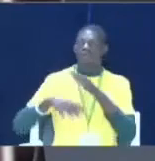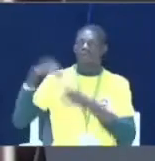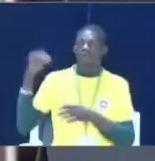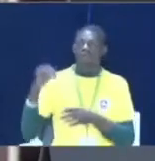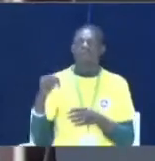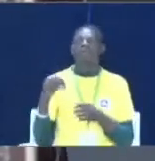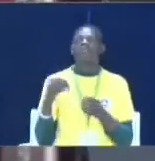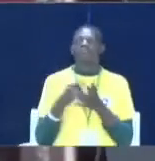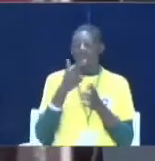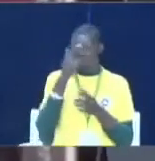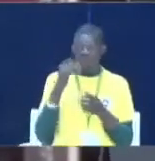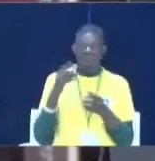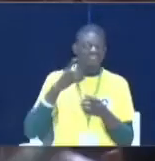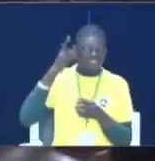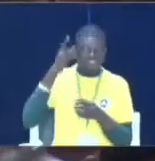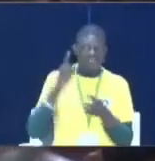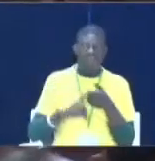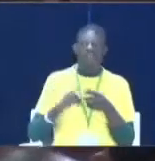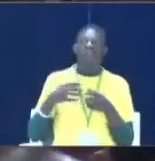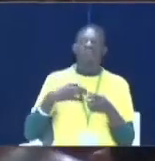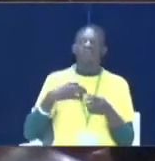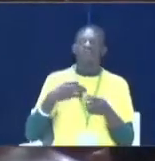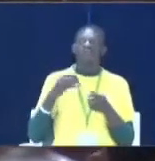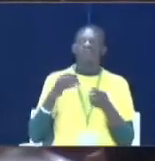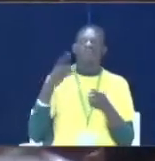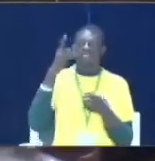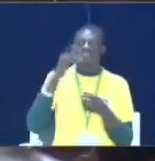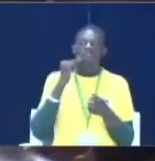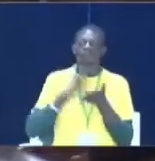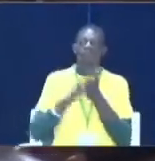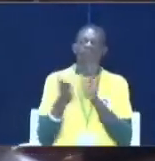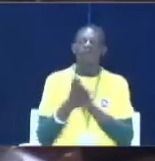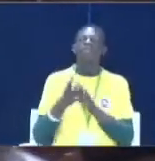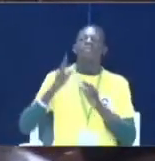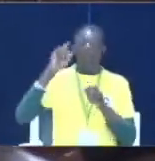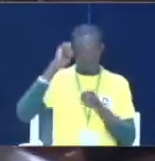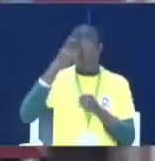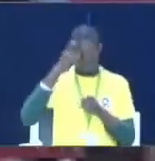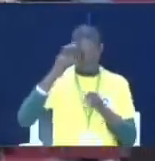many colors. Because his destiny is not the coat of many colors. His destiny is to become a prime minister.